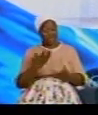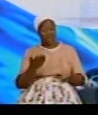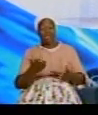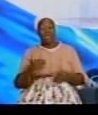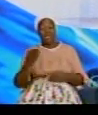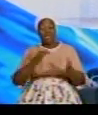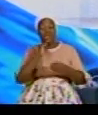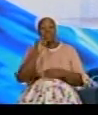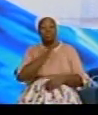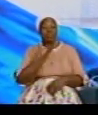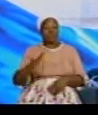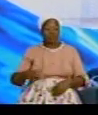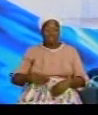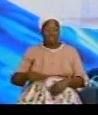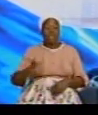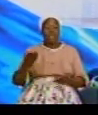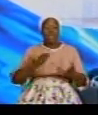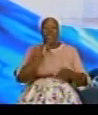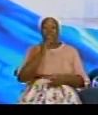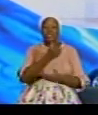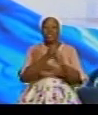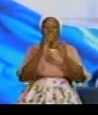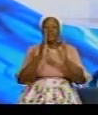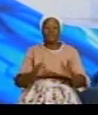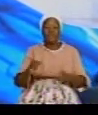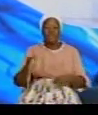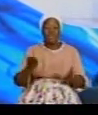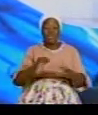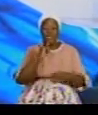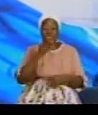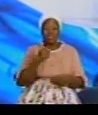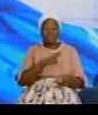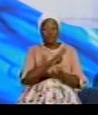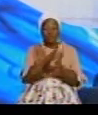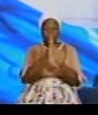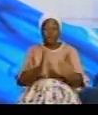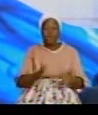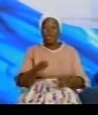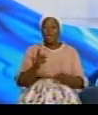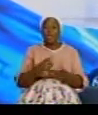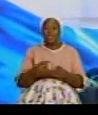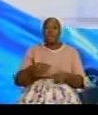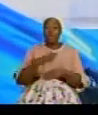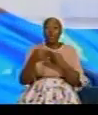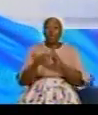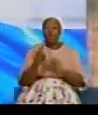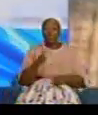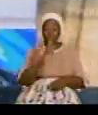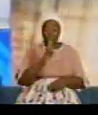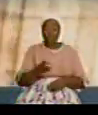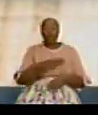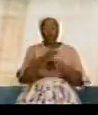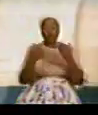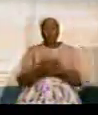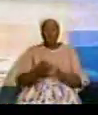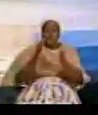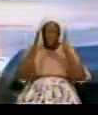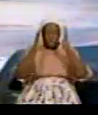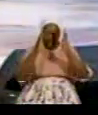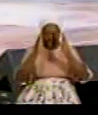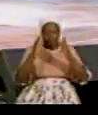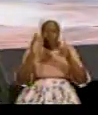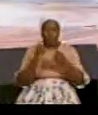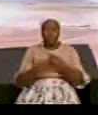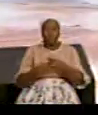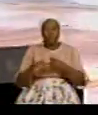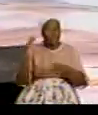is Christ, here is Savior, here is the Redeemer. And they were all attentive